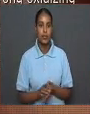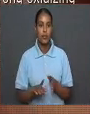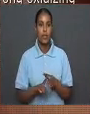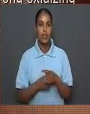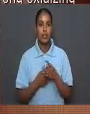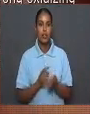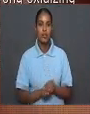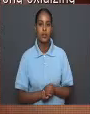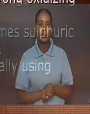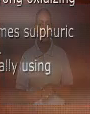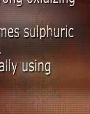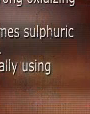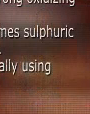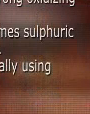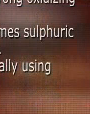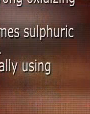Begin.